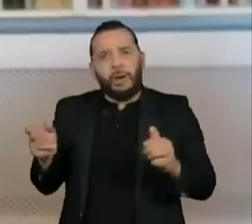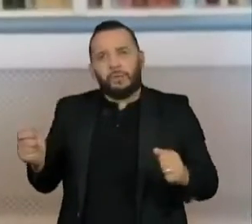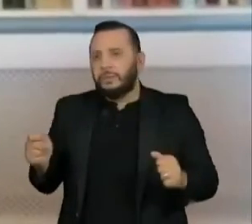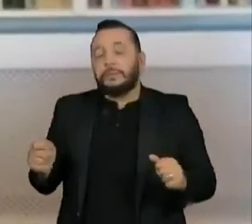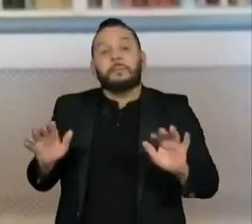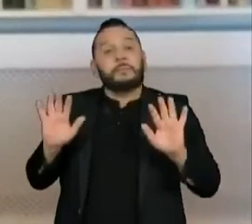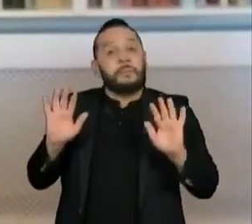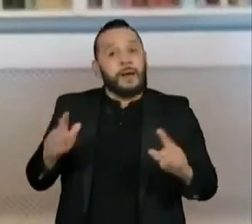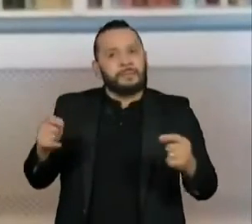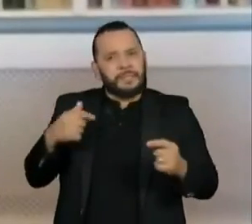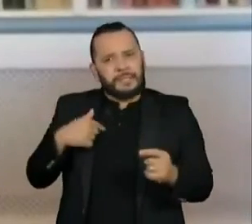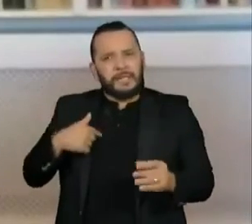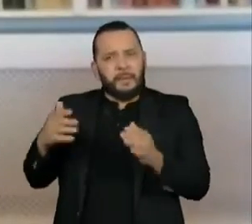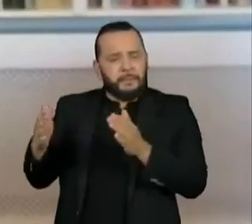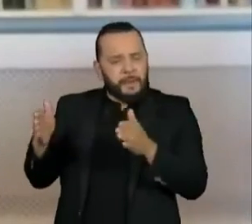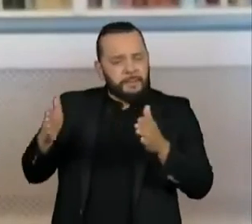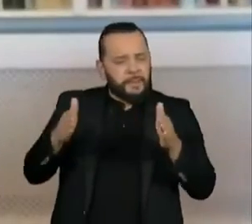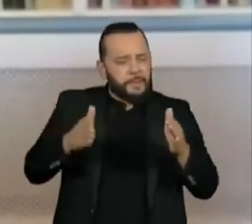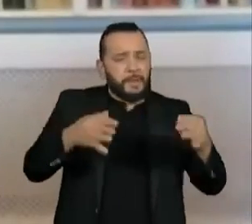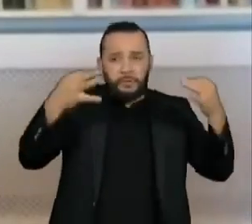transition and be well over by 2050.